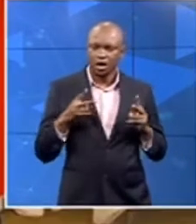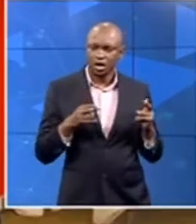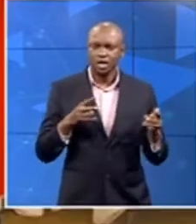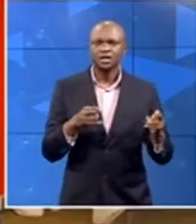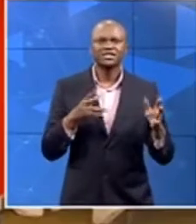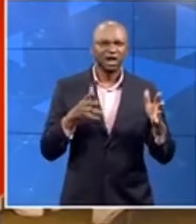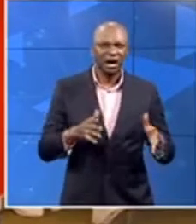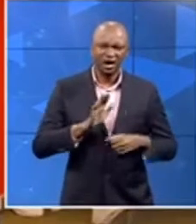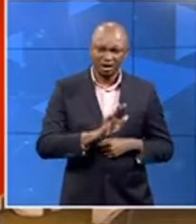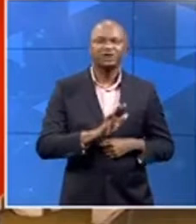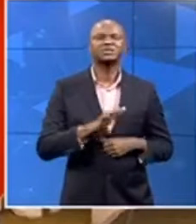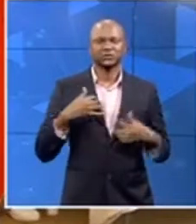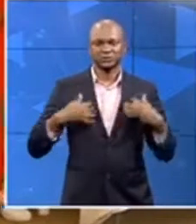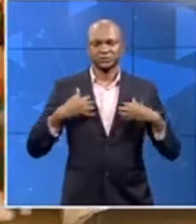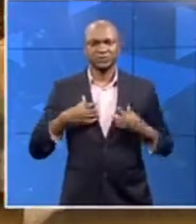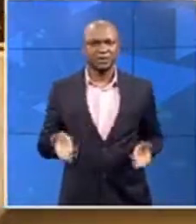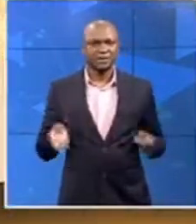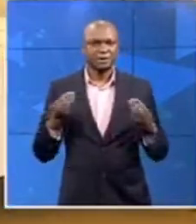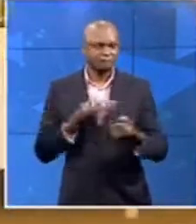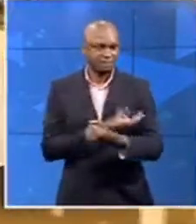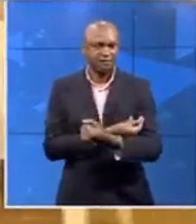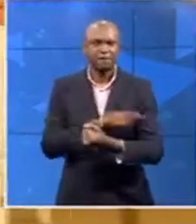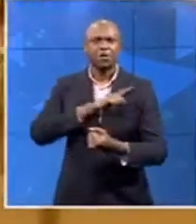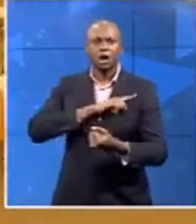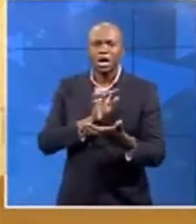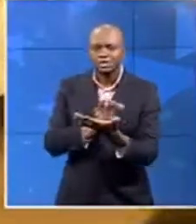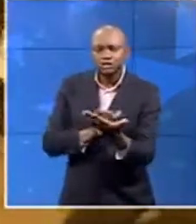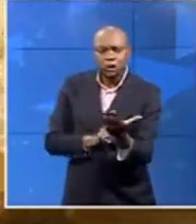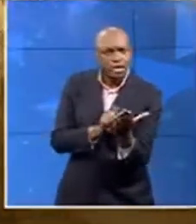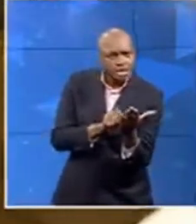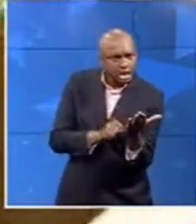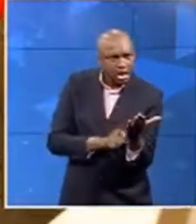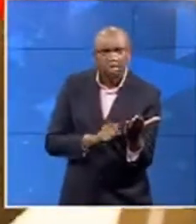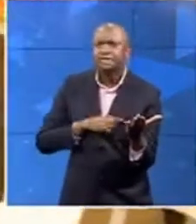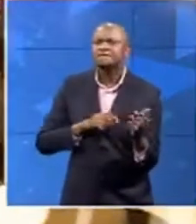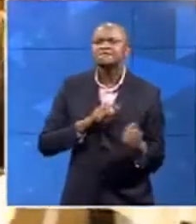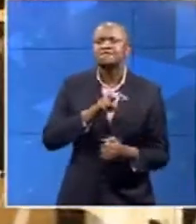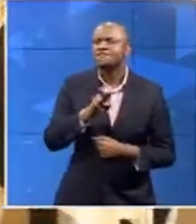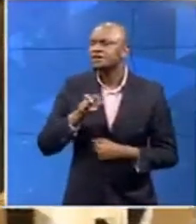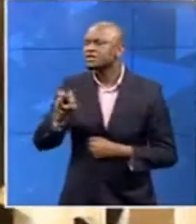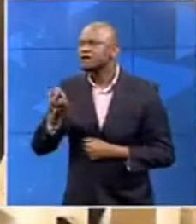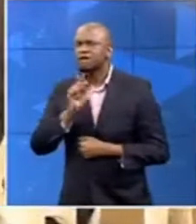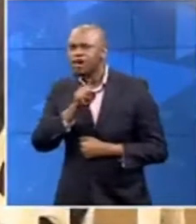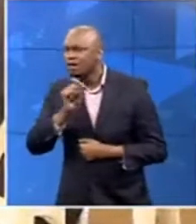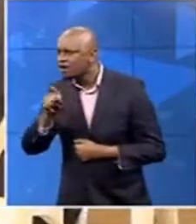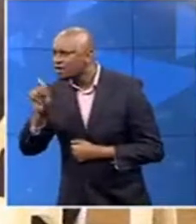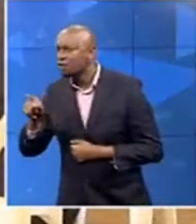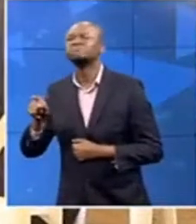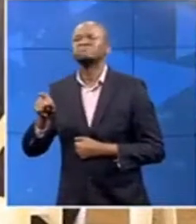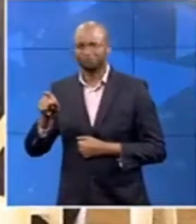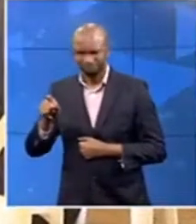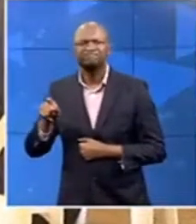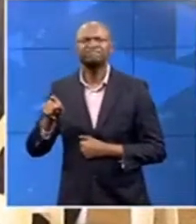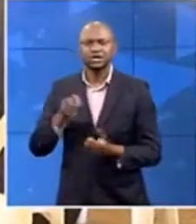solo tifuna kwatisa sive ngaloko lokusuke kwendeka. Ngekusho kweSouth African National Editors Forum kusho nabantu labasebenzela umkhakha